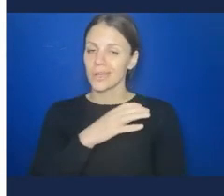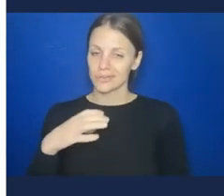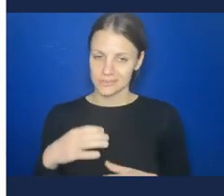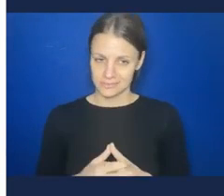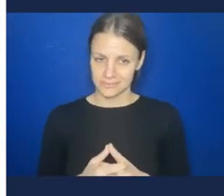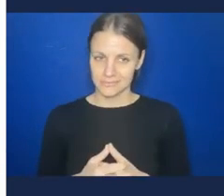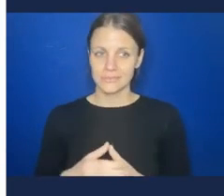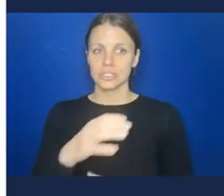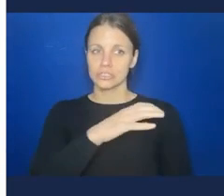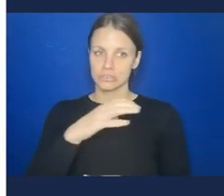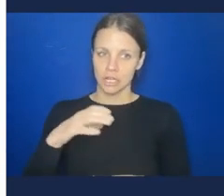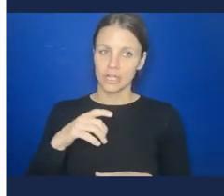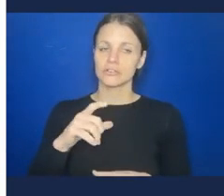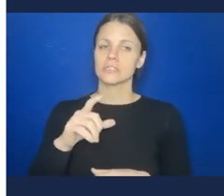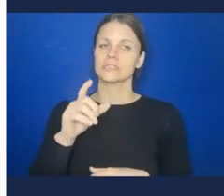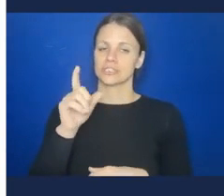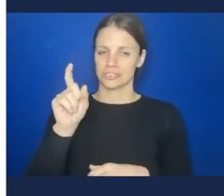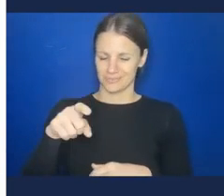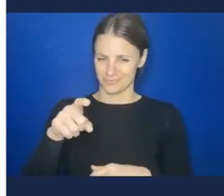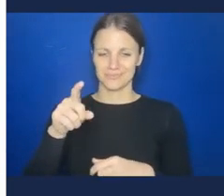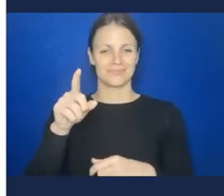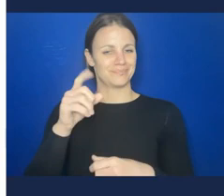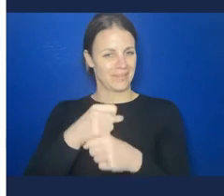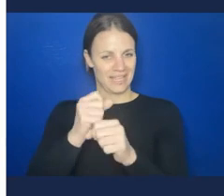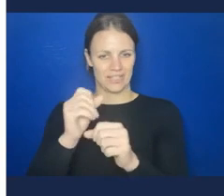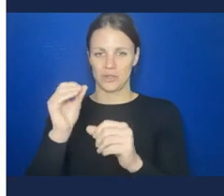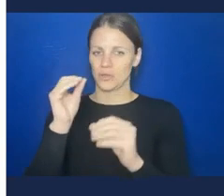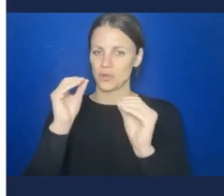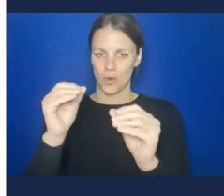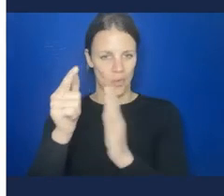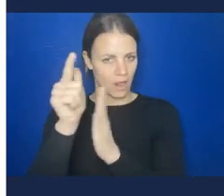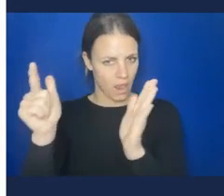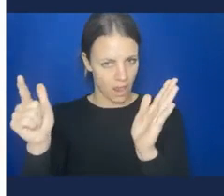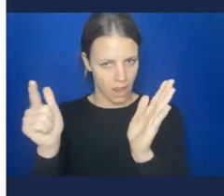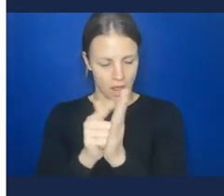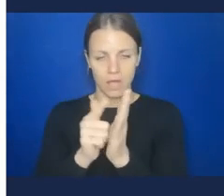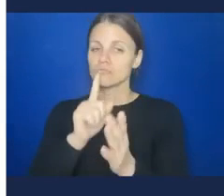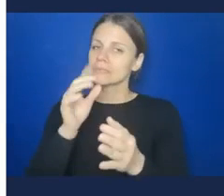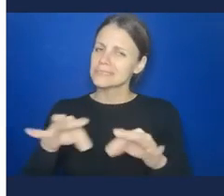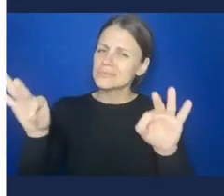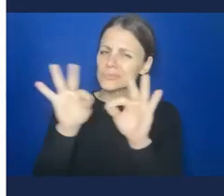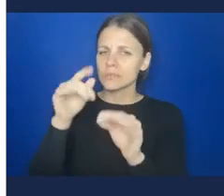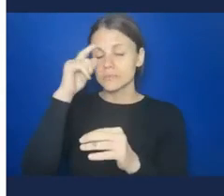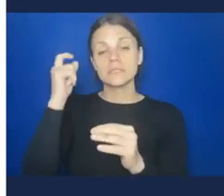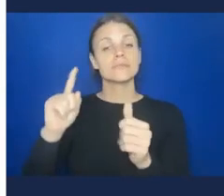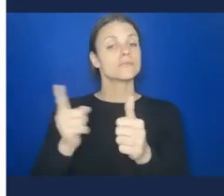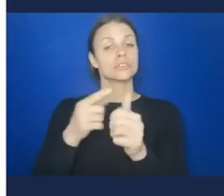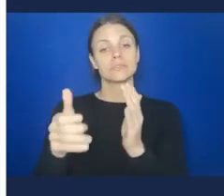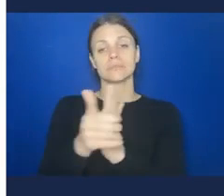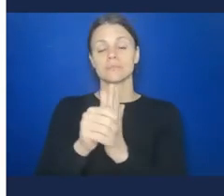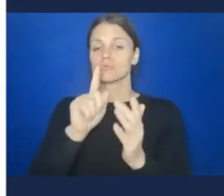Congress shall make no law. This is important because the First Amendment is primarily,